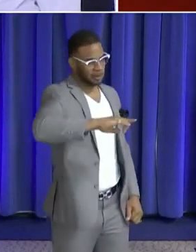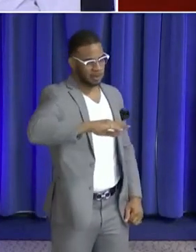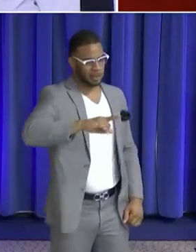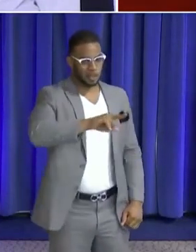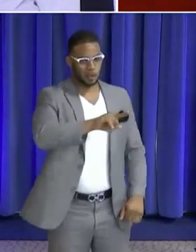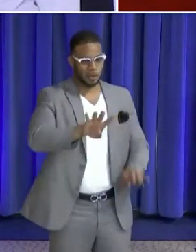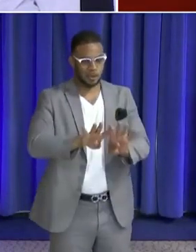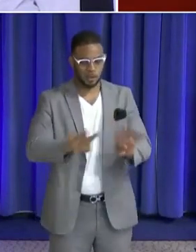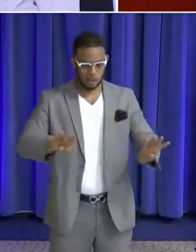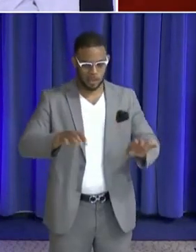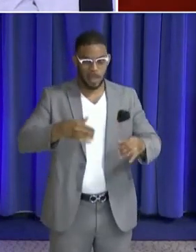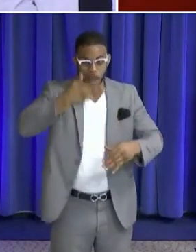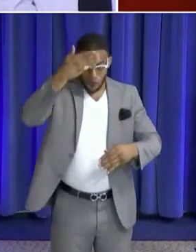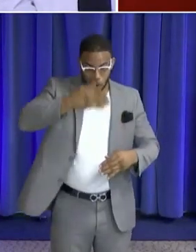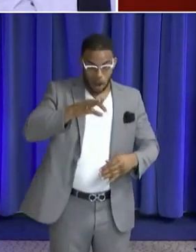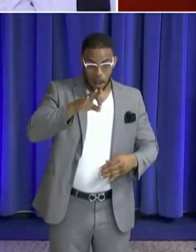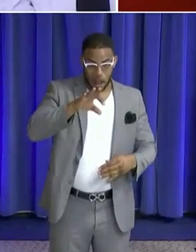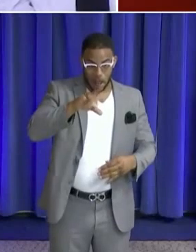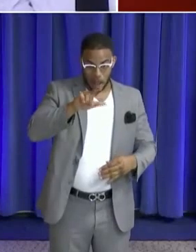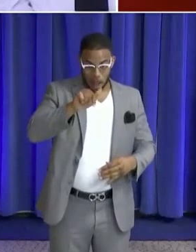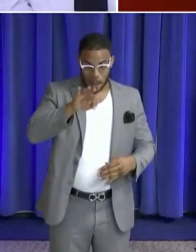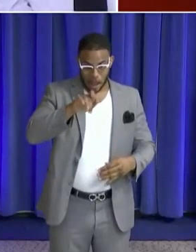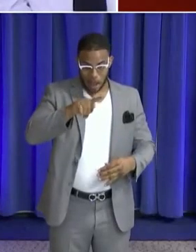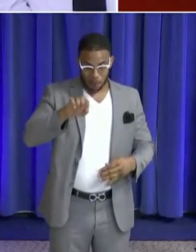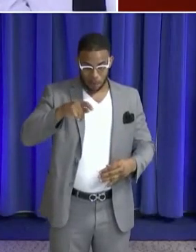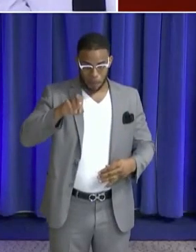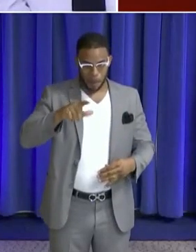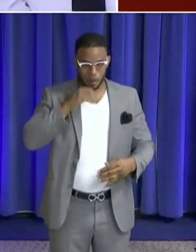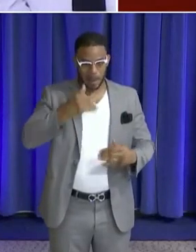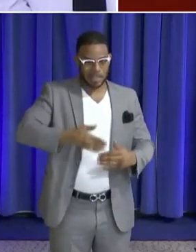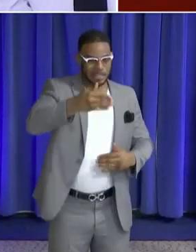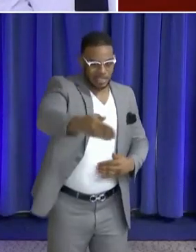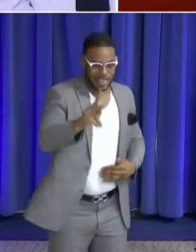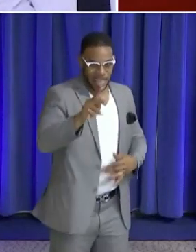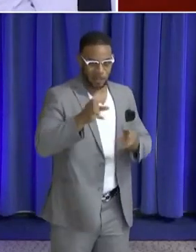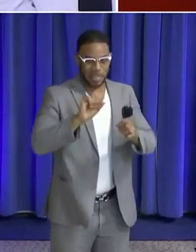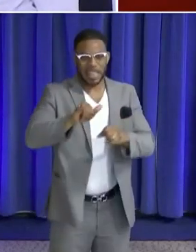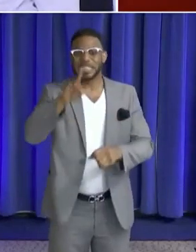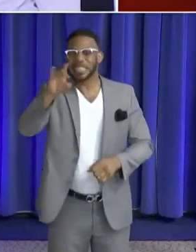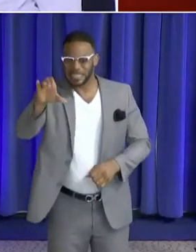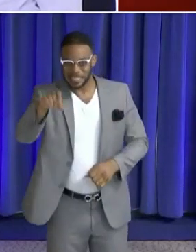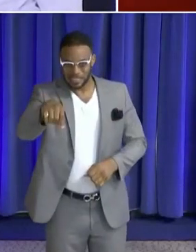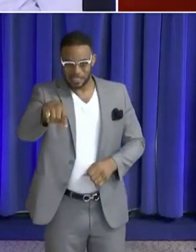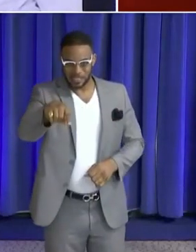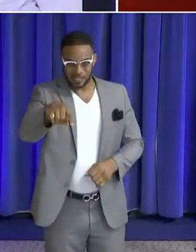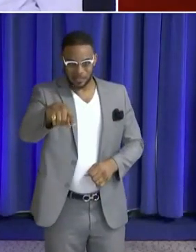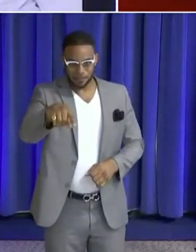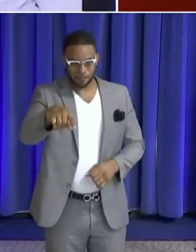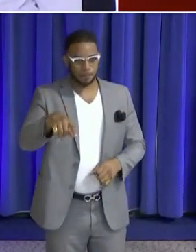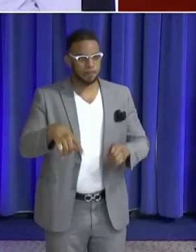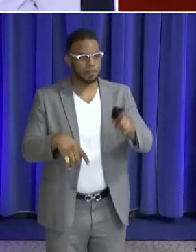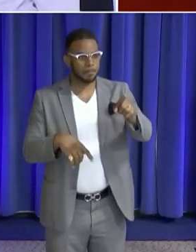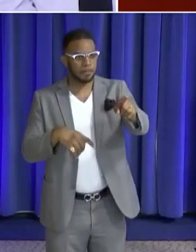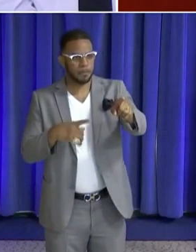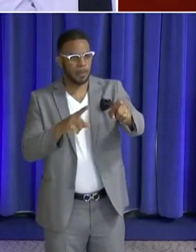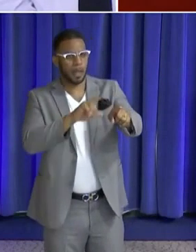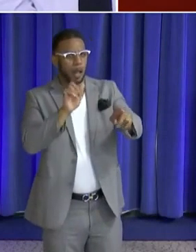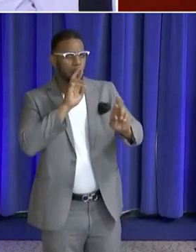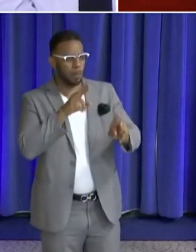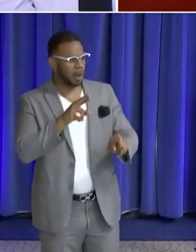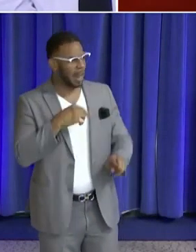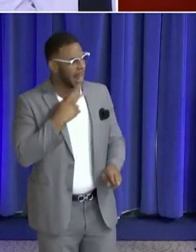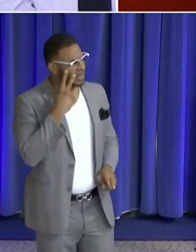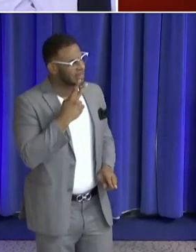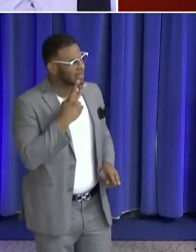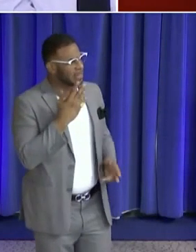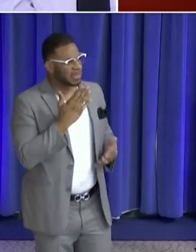Thank you. Yes. Jordan Pascal from WAMU. I have seen sentiment from some residents that say having the troops,